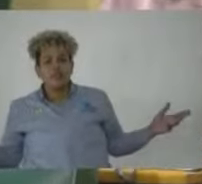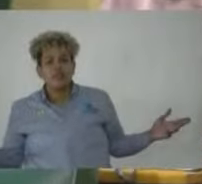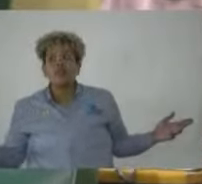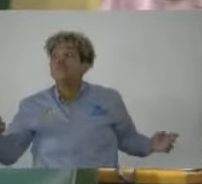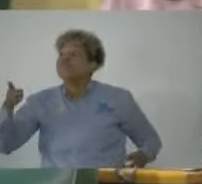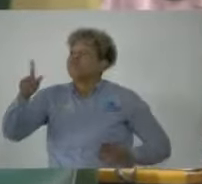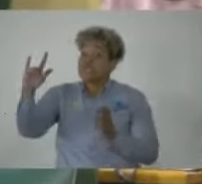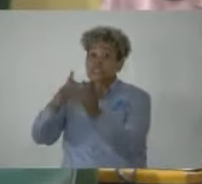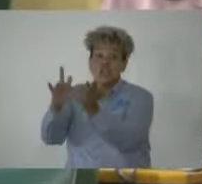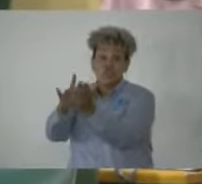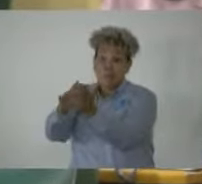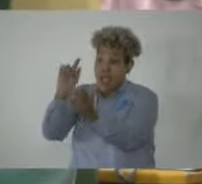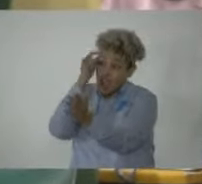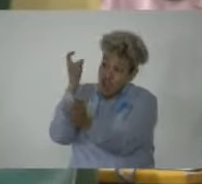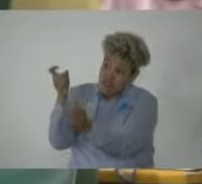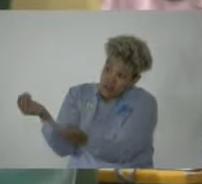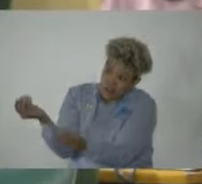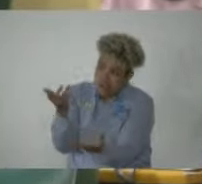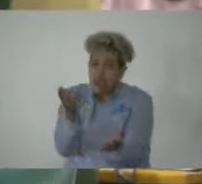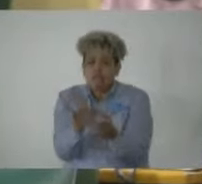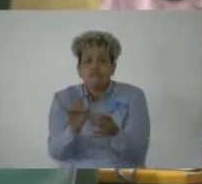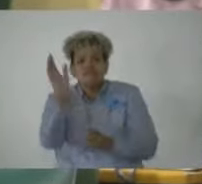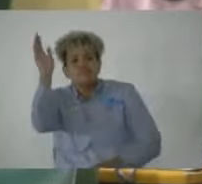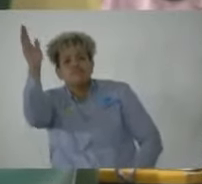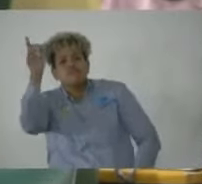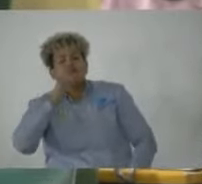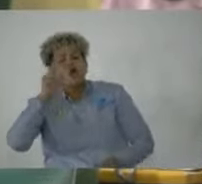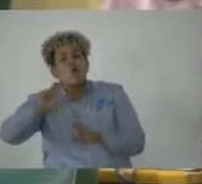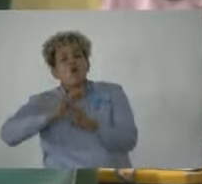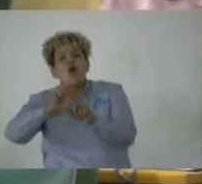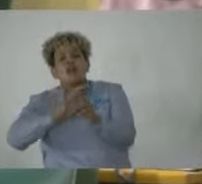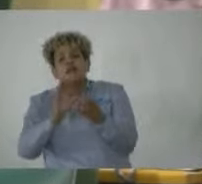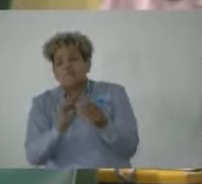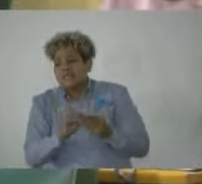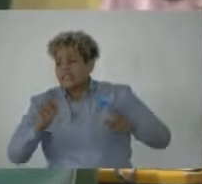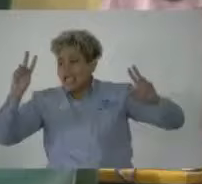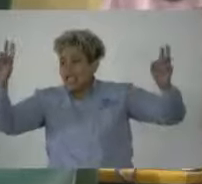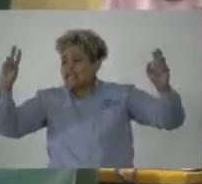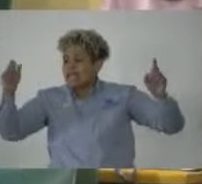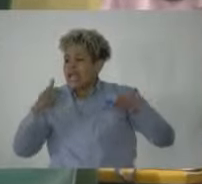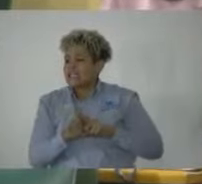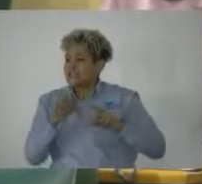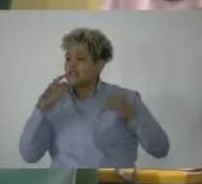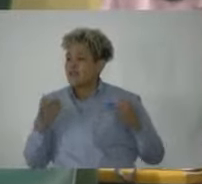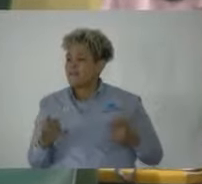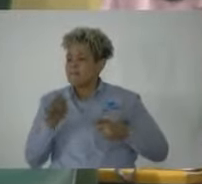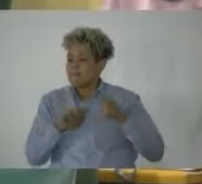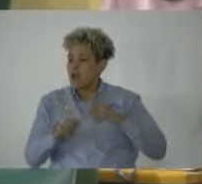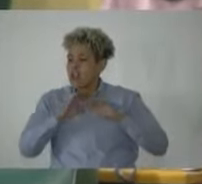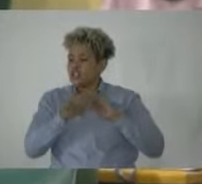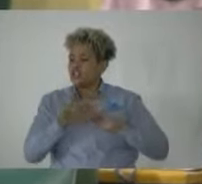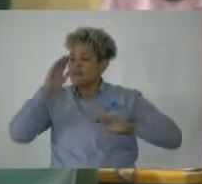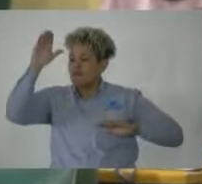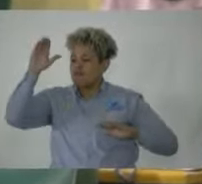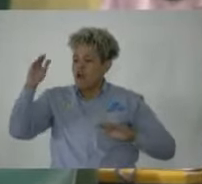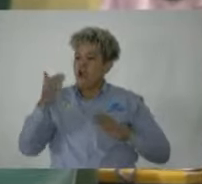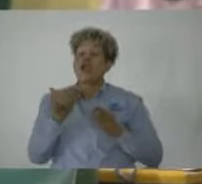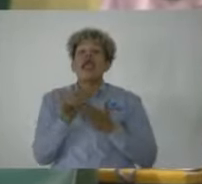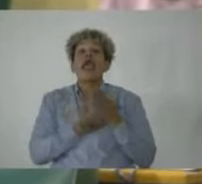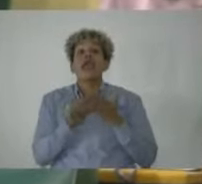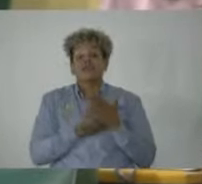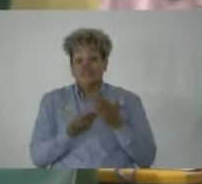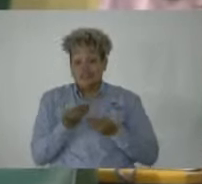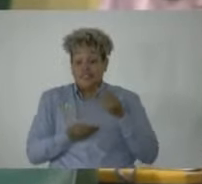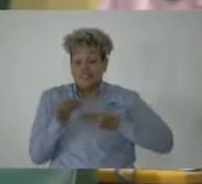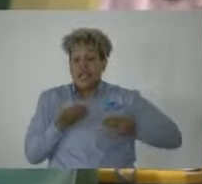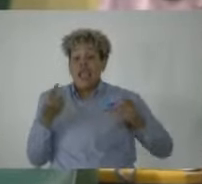The central bank governor gave a speech at a quarterly press briefing entitled Modernizing Jamaica's Foreign Exchange Market,